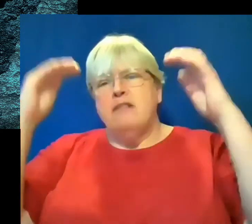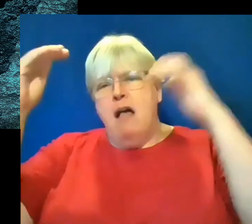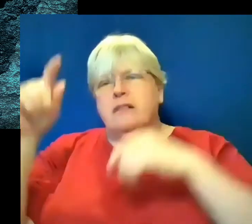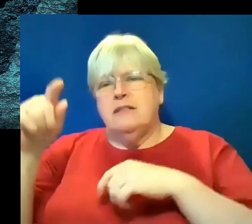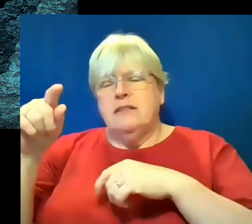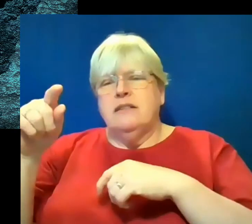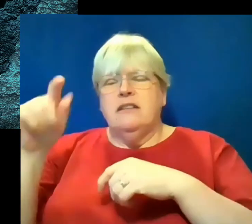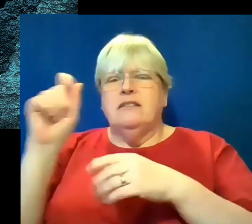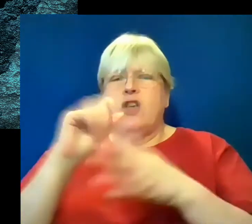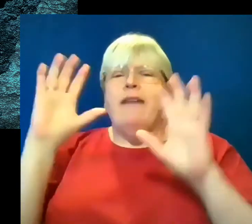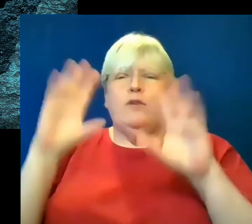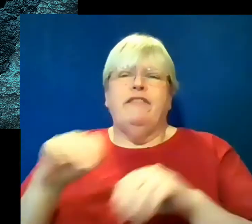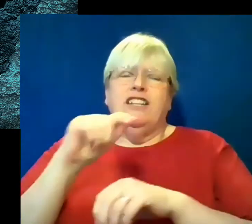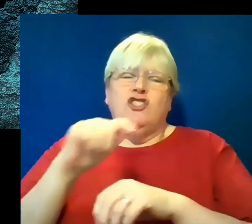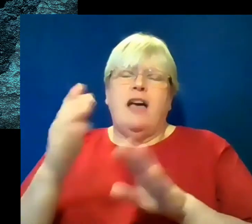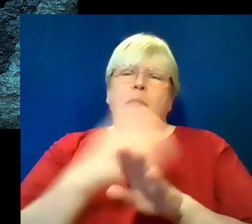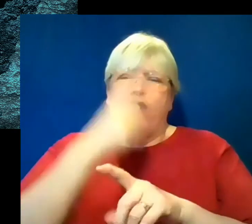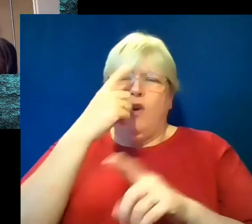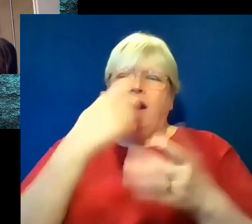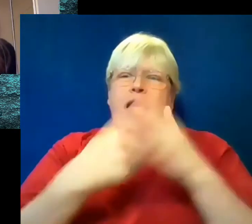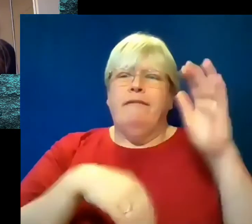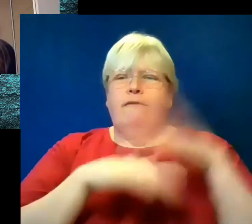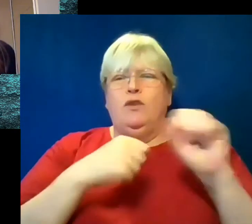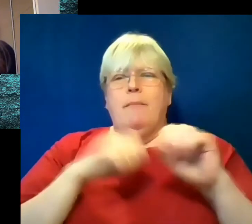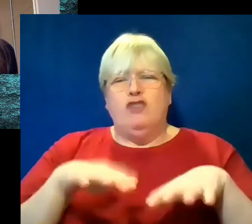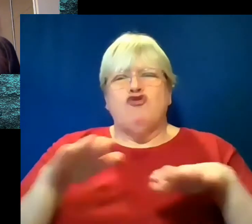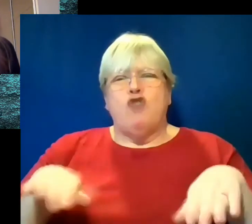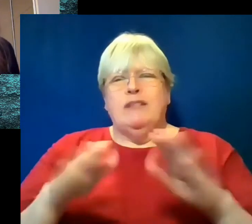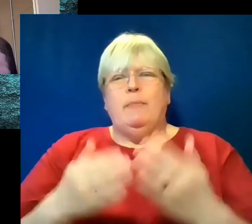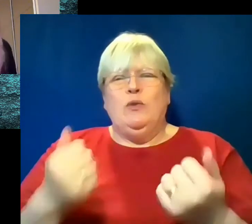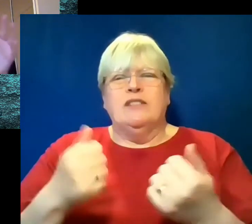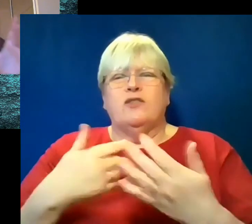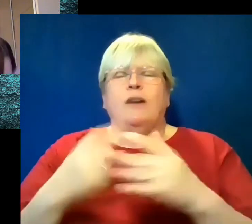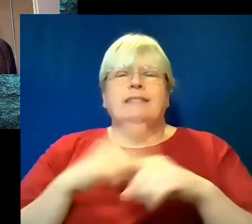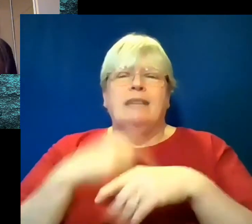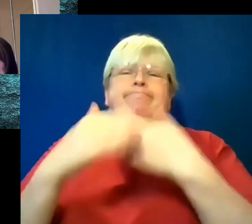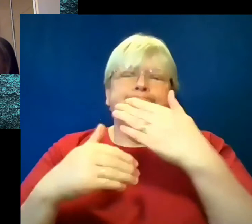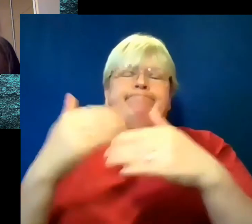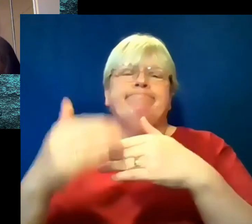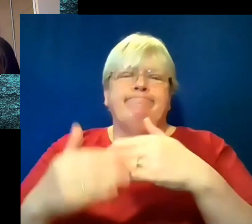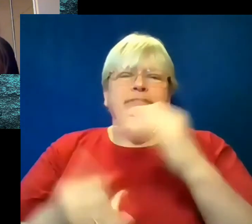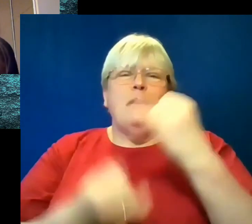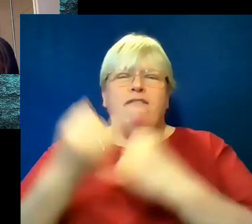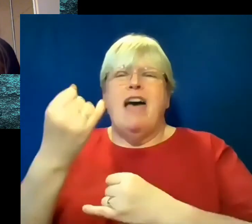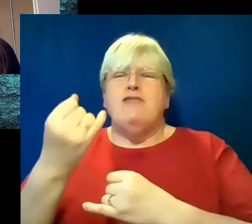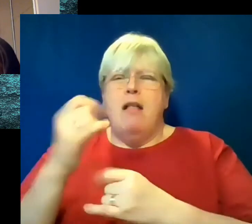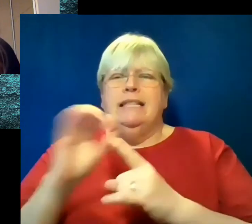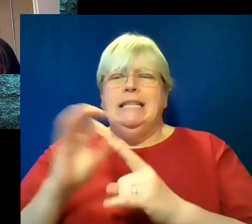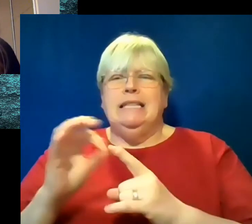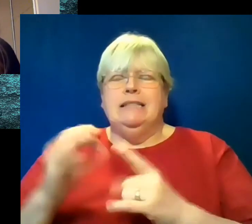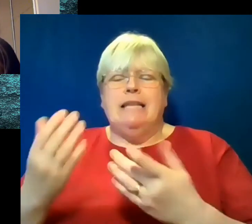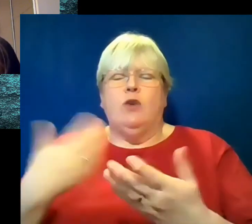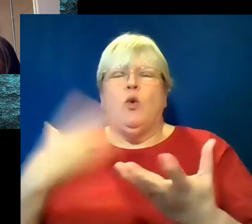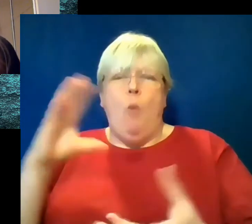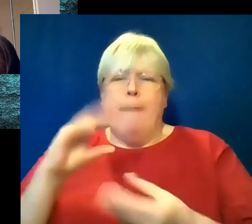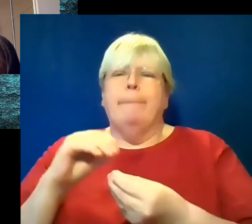that's what I have to finish before I'm allowed to go back fully to my children's books. I'm just getting the final details done now on John Donne. Well,